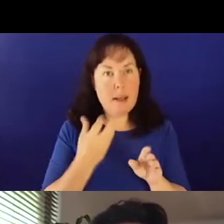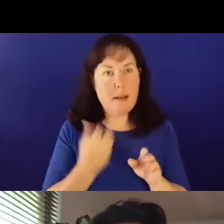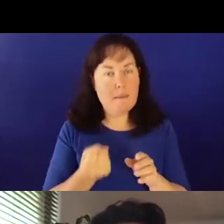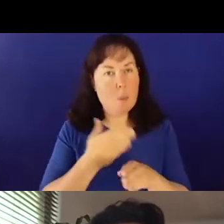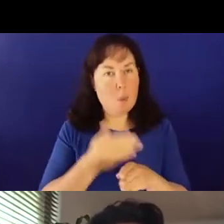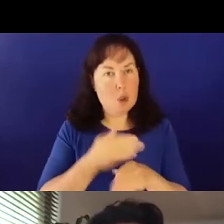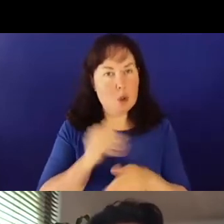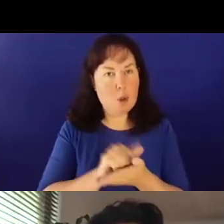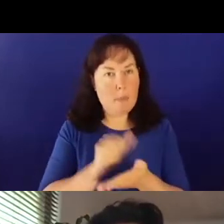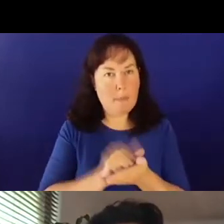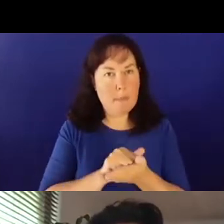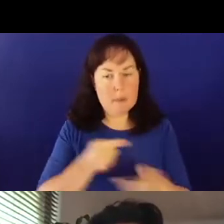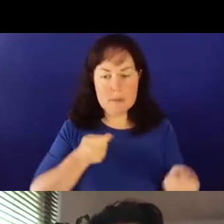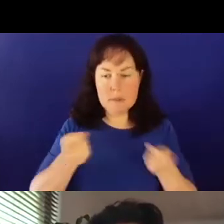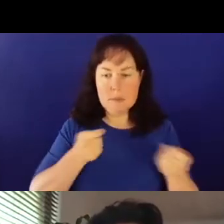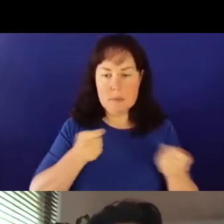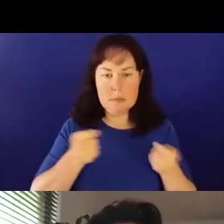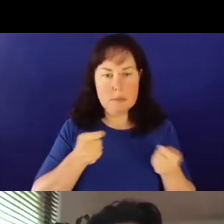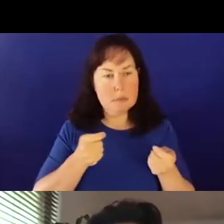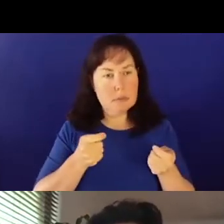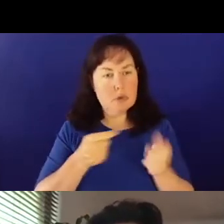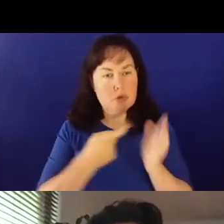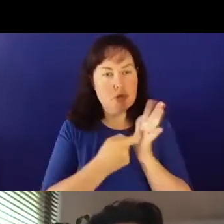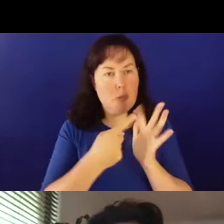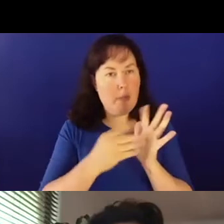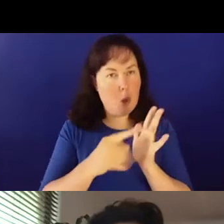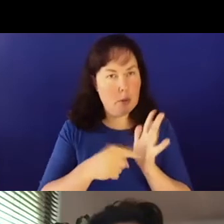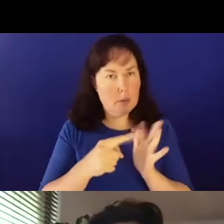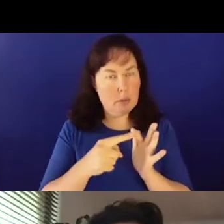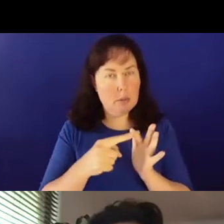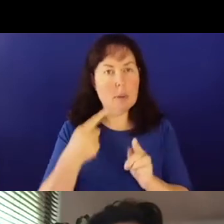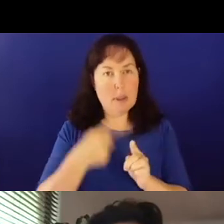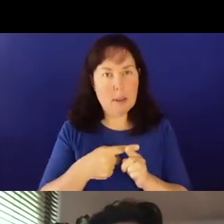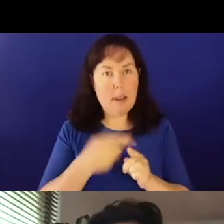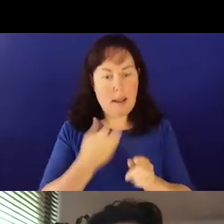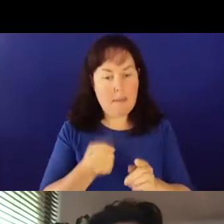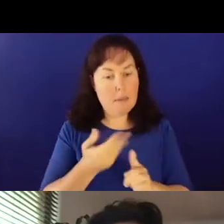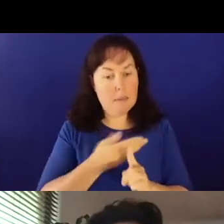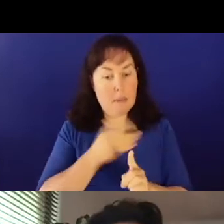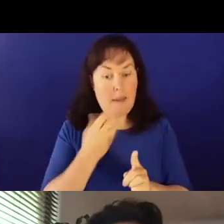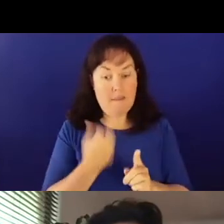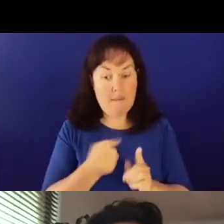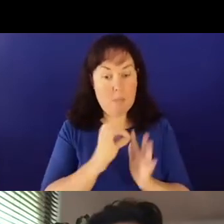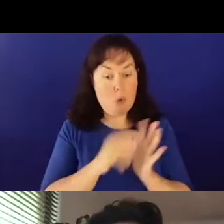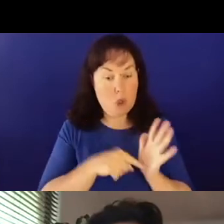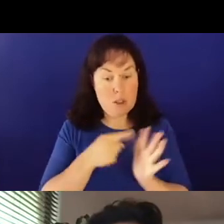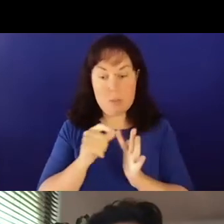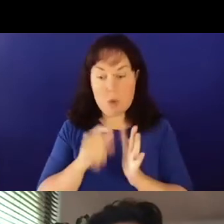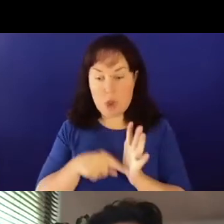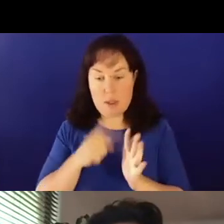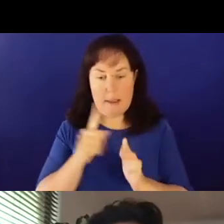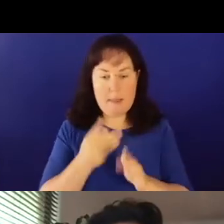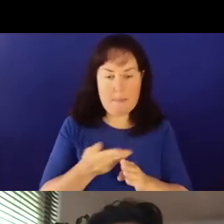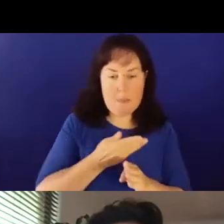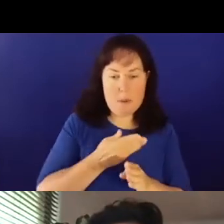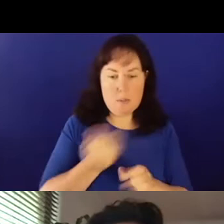that that are currently in kind of contracting and gearing up into pre-production to shoot very soon. So that gives you a sense of the timeline. The workshop